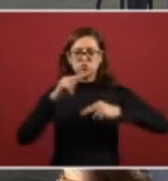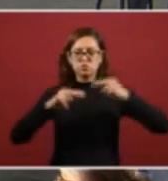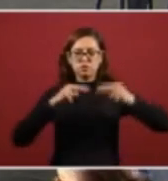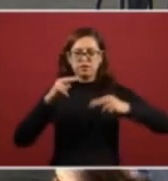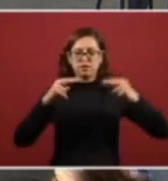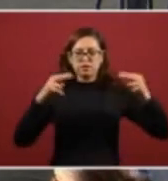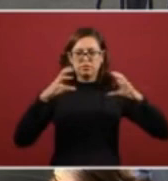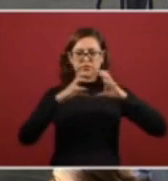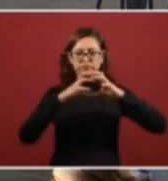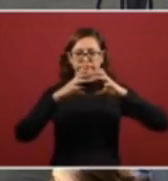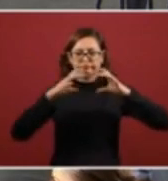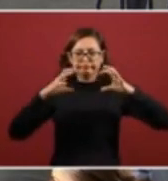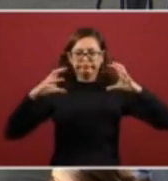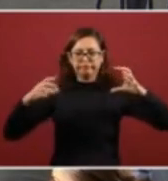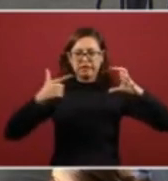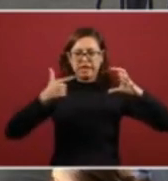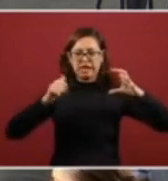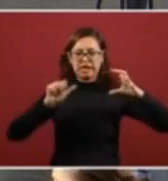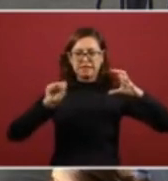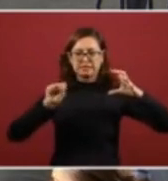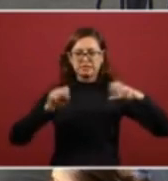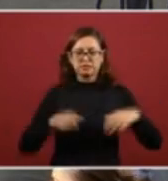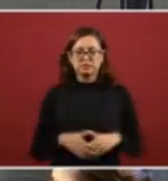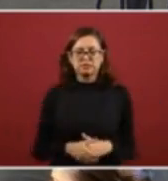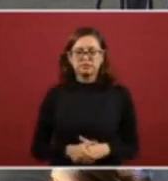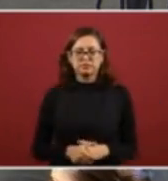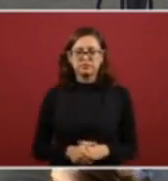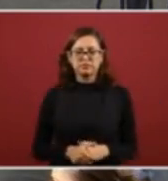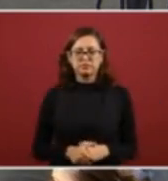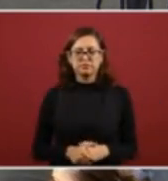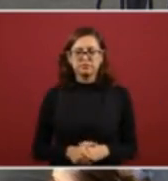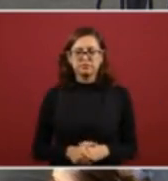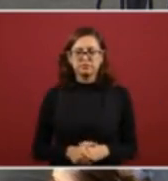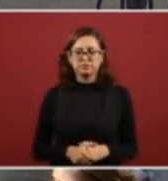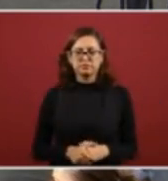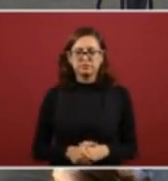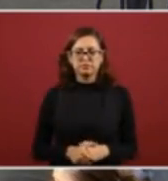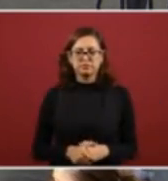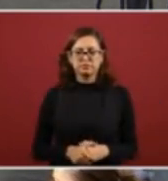We want to see regarding the gas